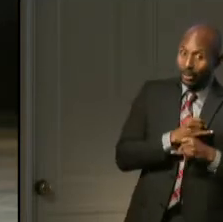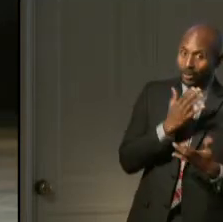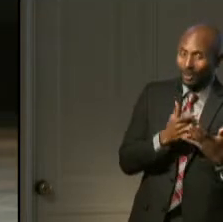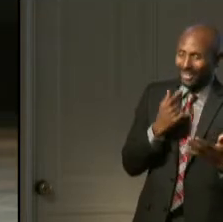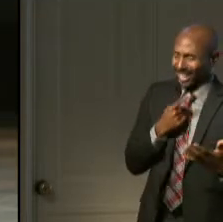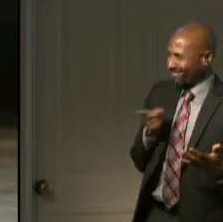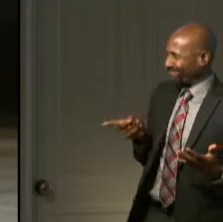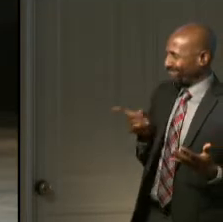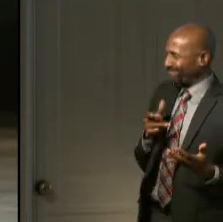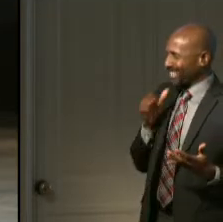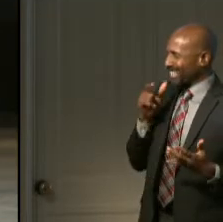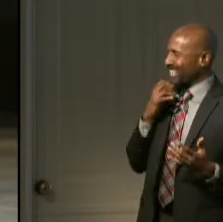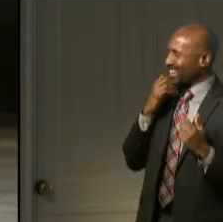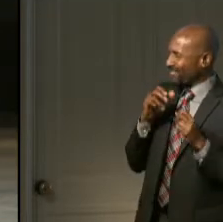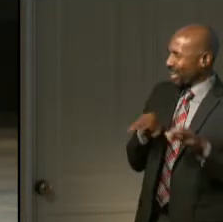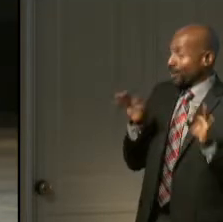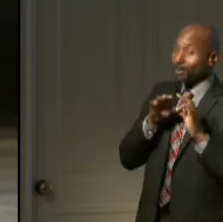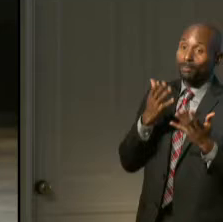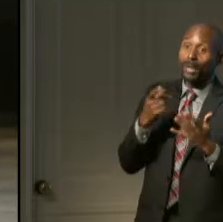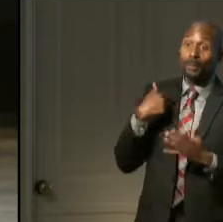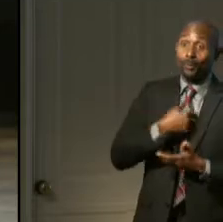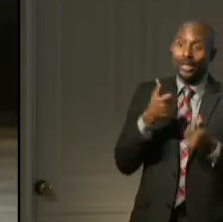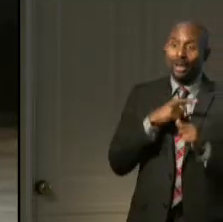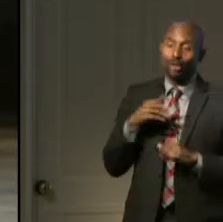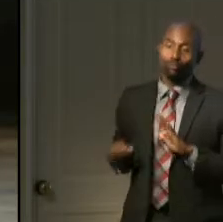valuable data, sneaking it in anyway.